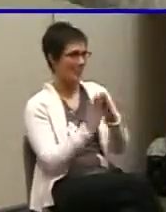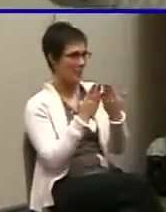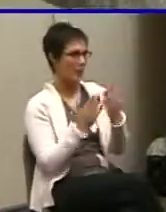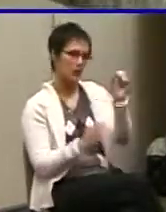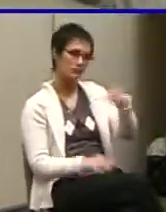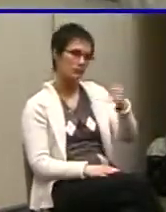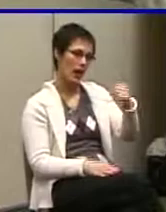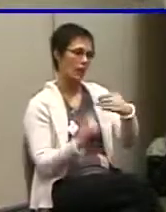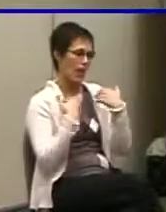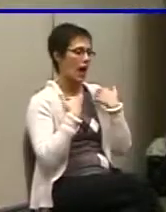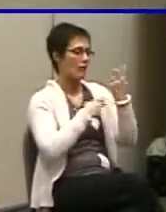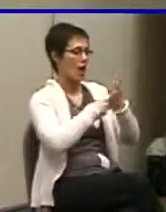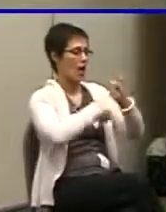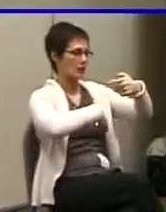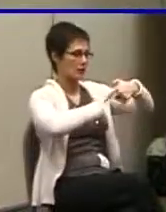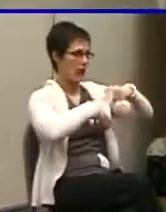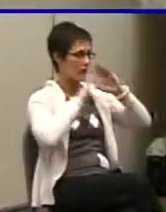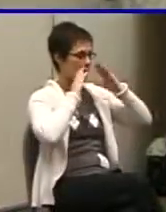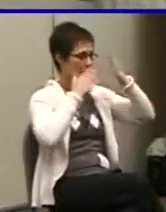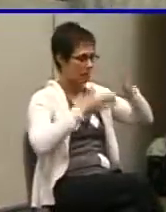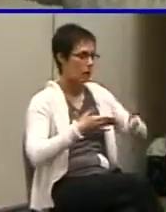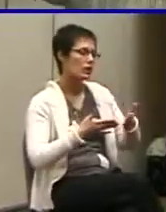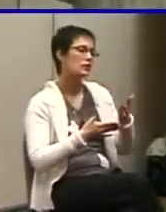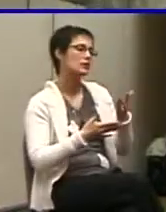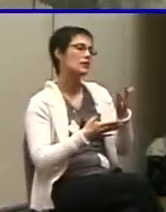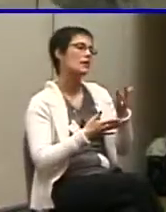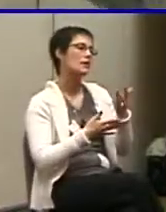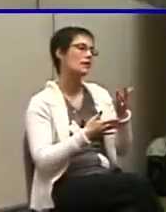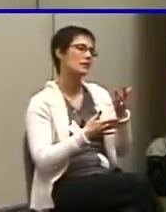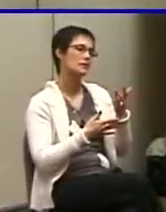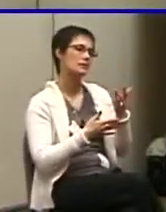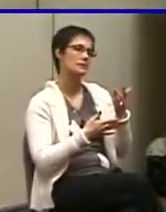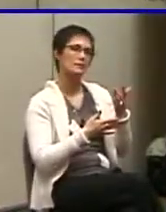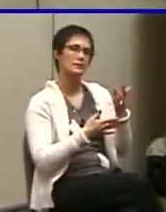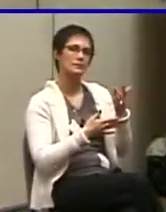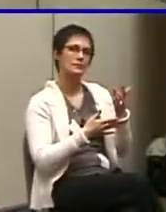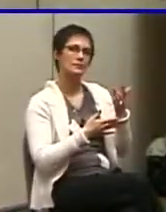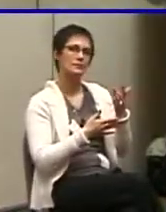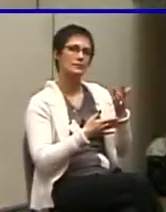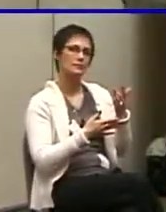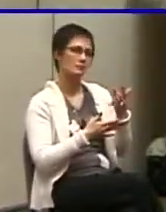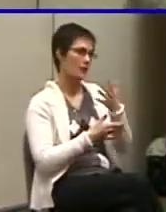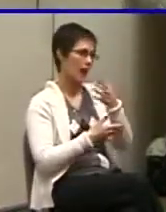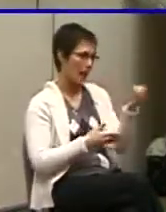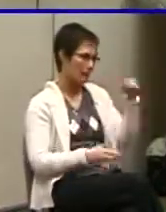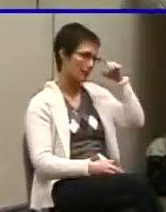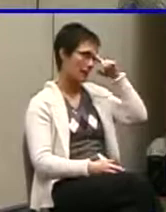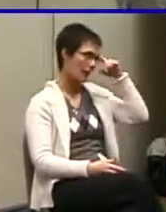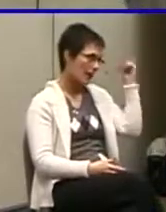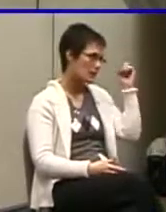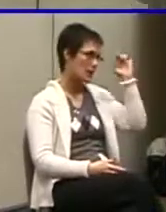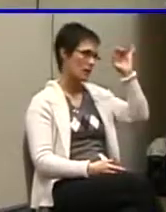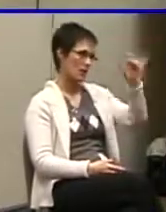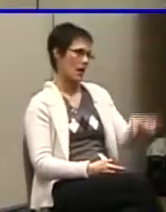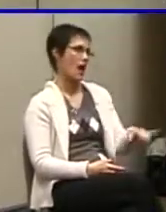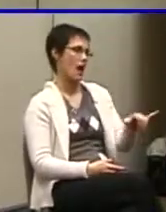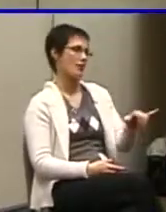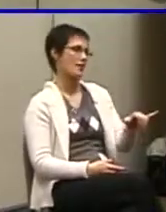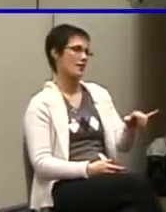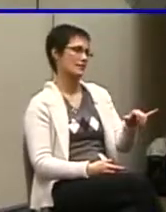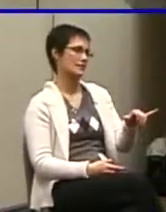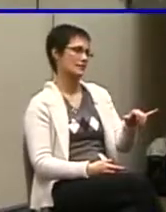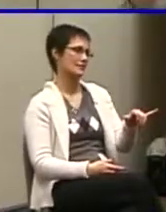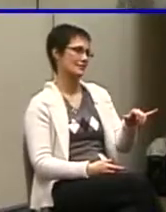in terms of staying, focused in situations. They attend to everything. And because of that, the